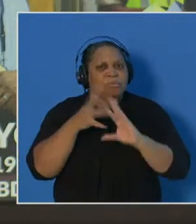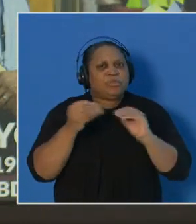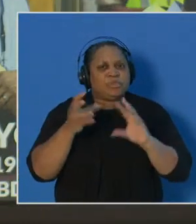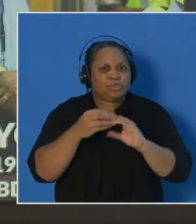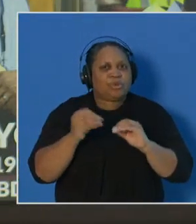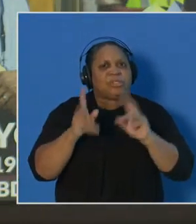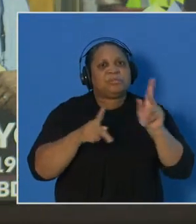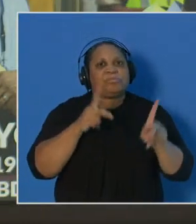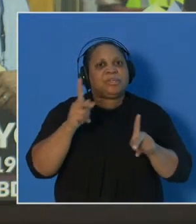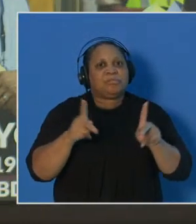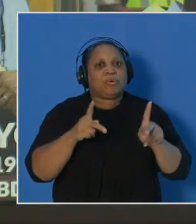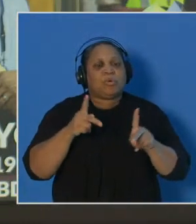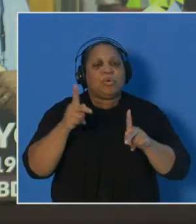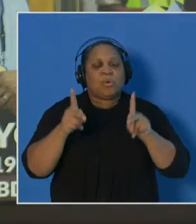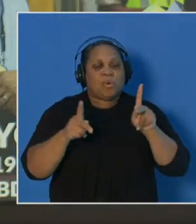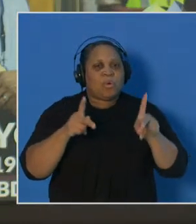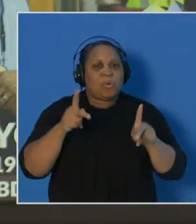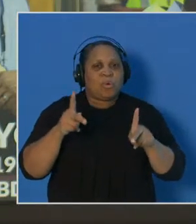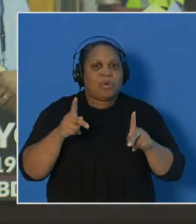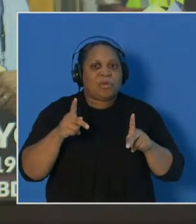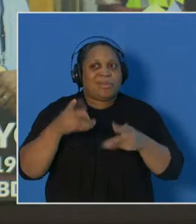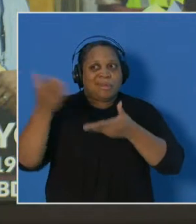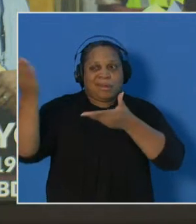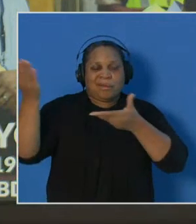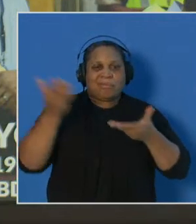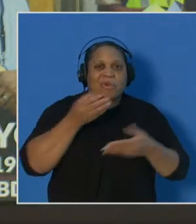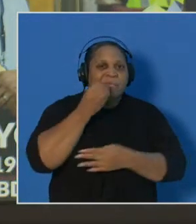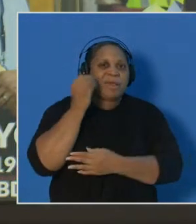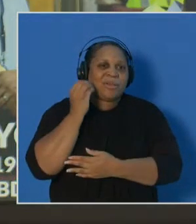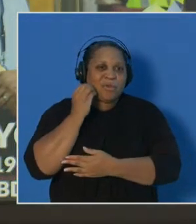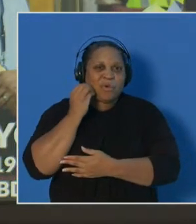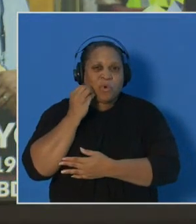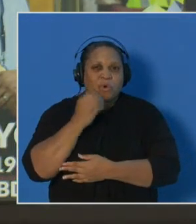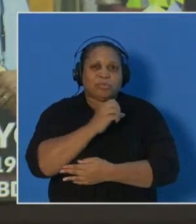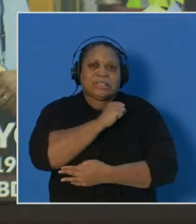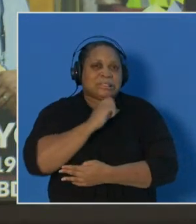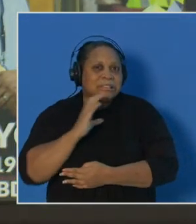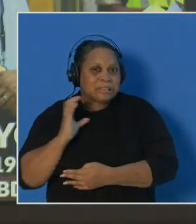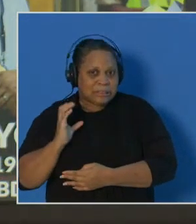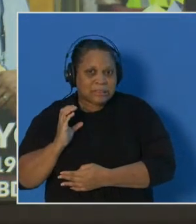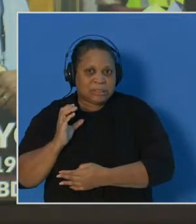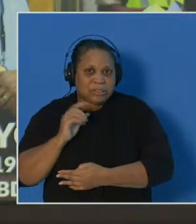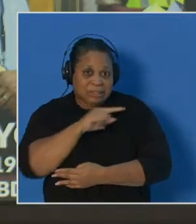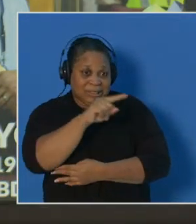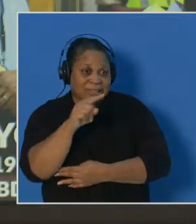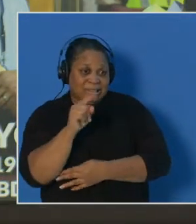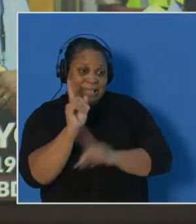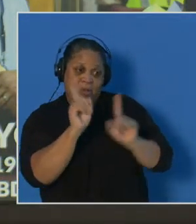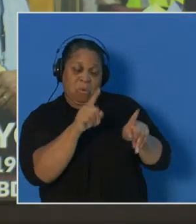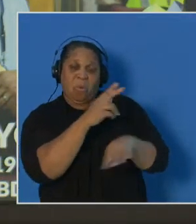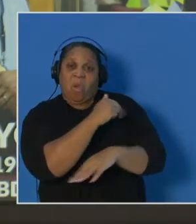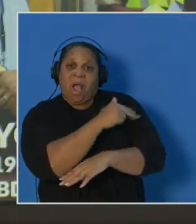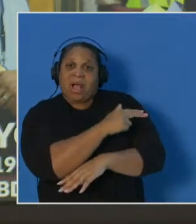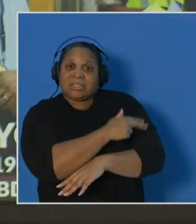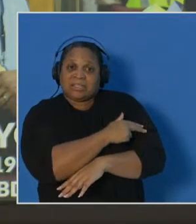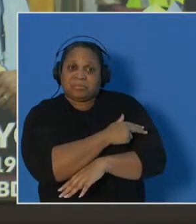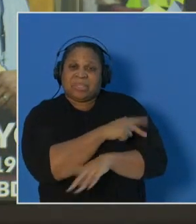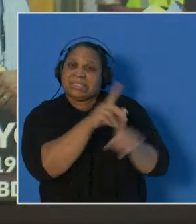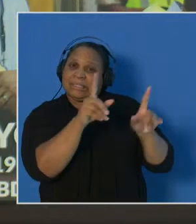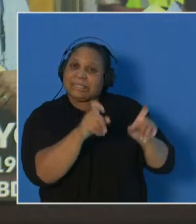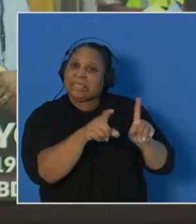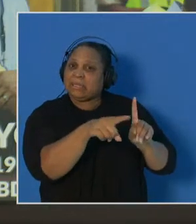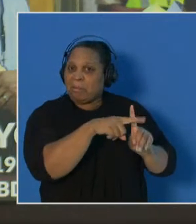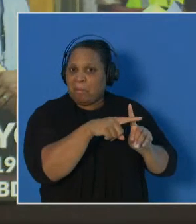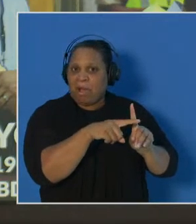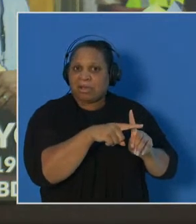persons who would have brought this virus back home to elderly family members who ended up going to the hospital and being tested